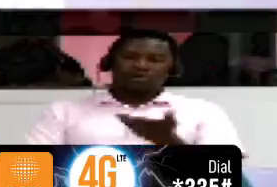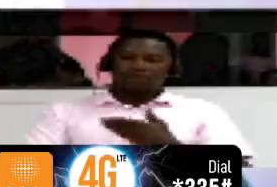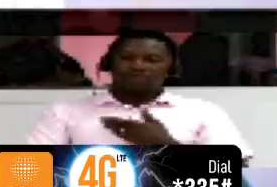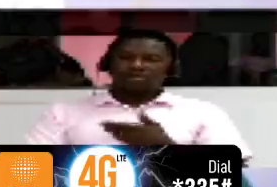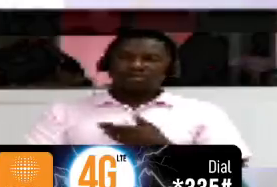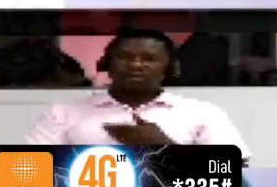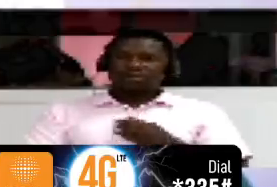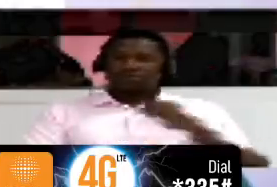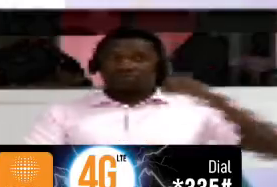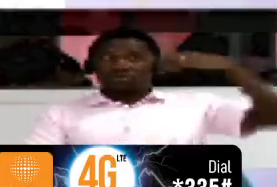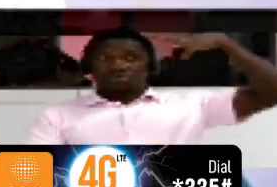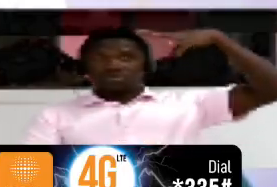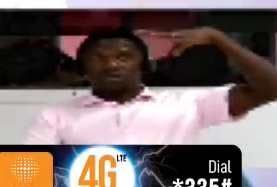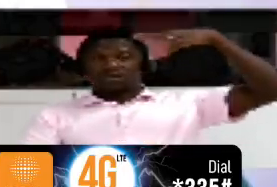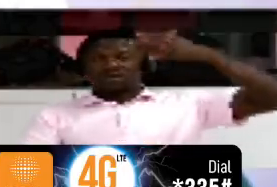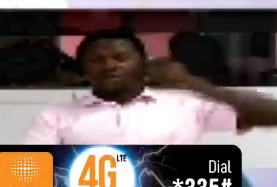rays.